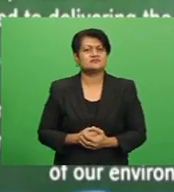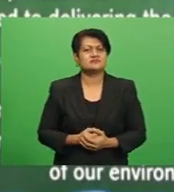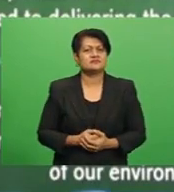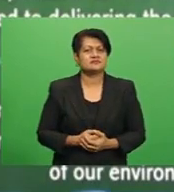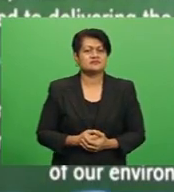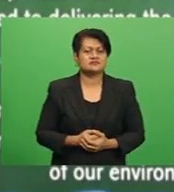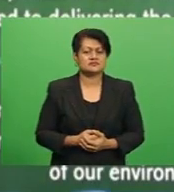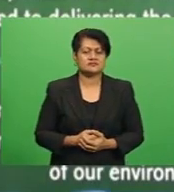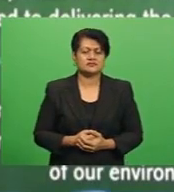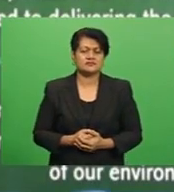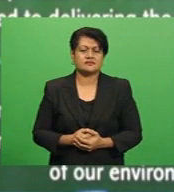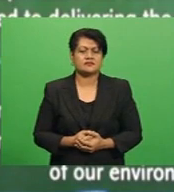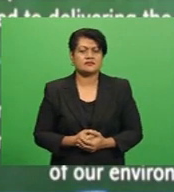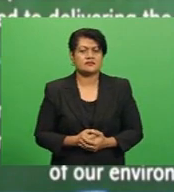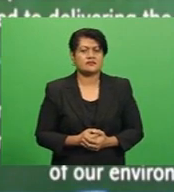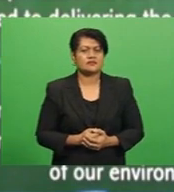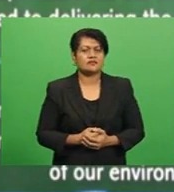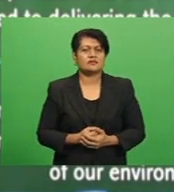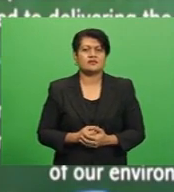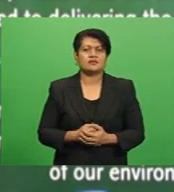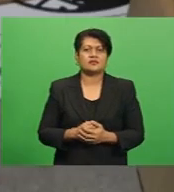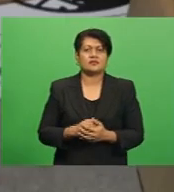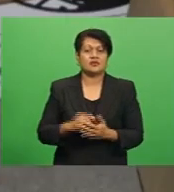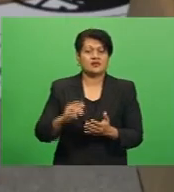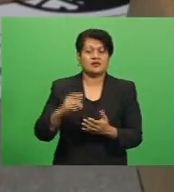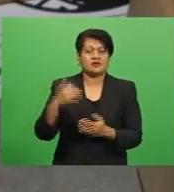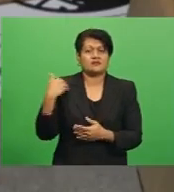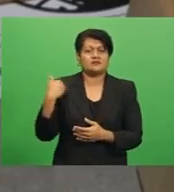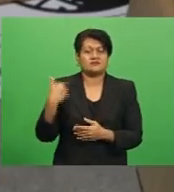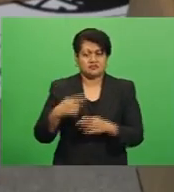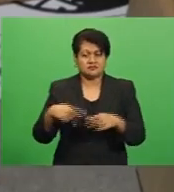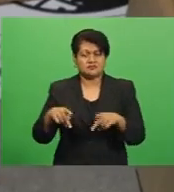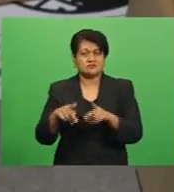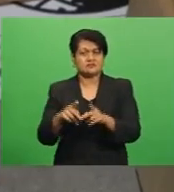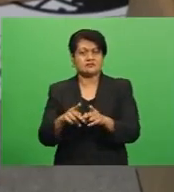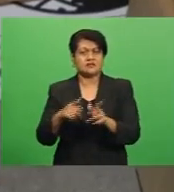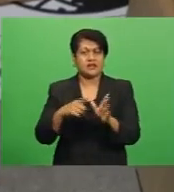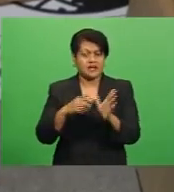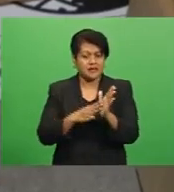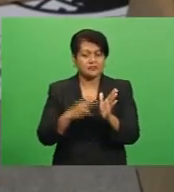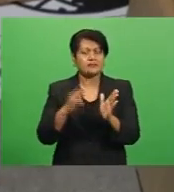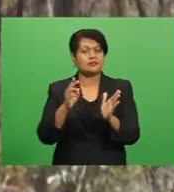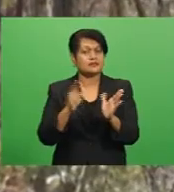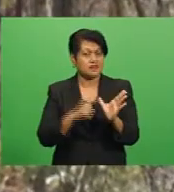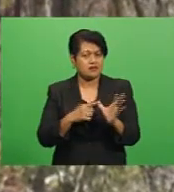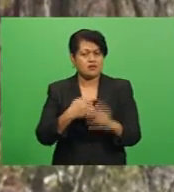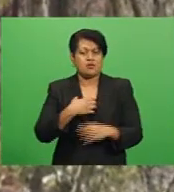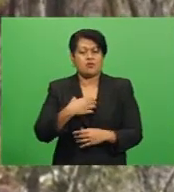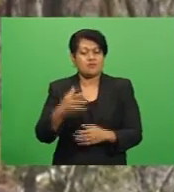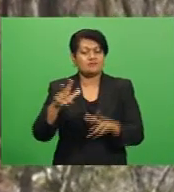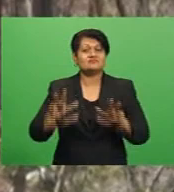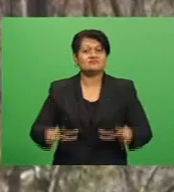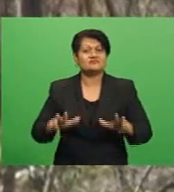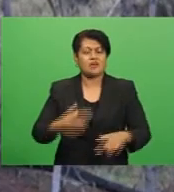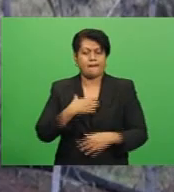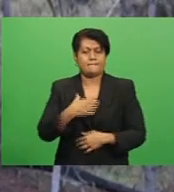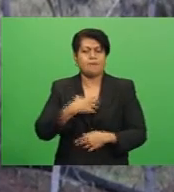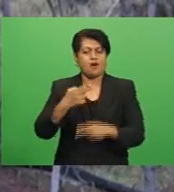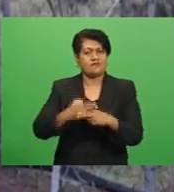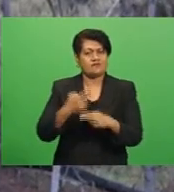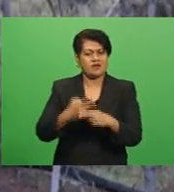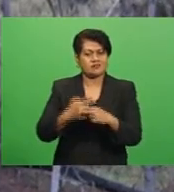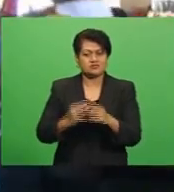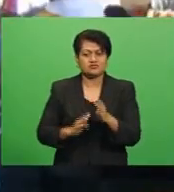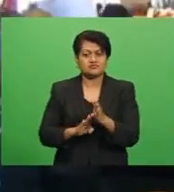to support farmers who have been affected with some sort of income. The AMA will sign more farmers in the next 2 months with hope of increasing